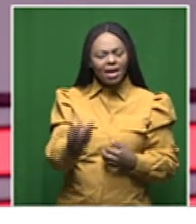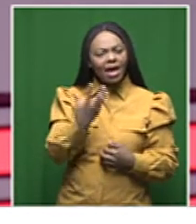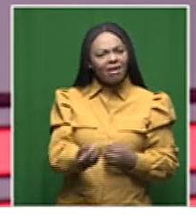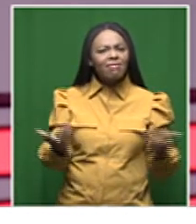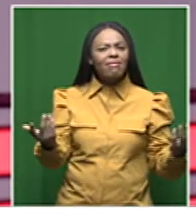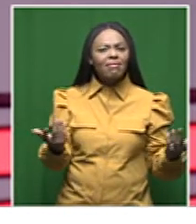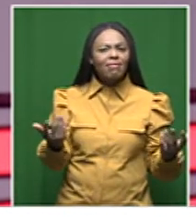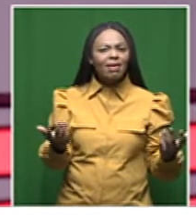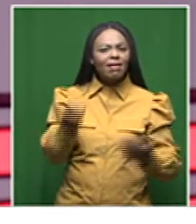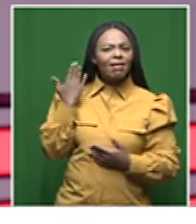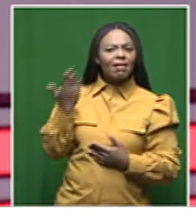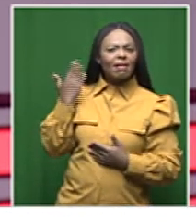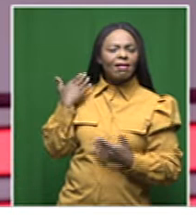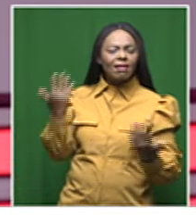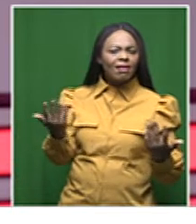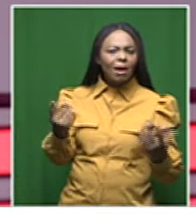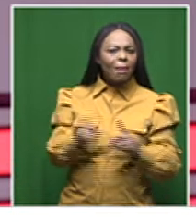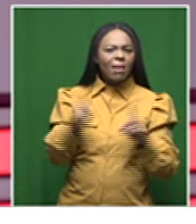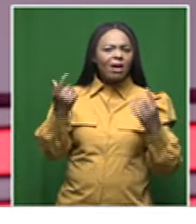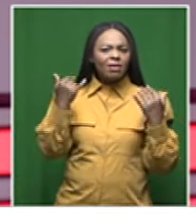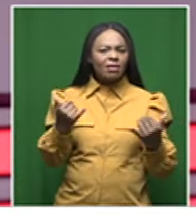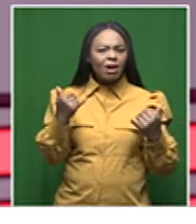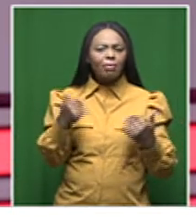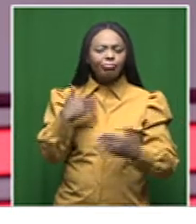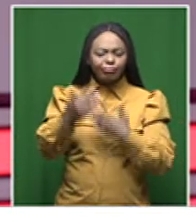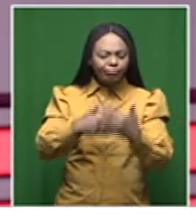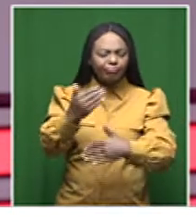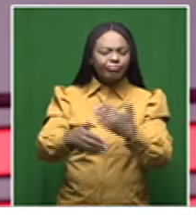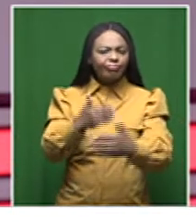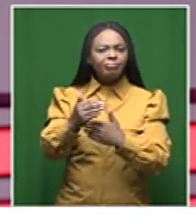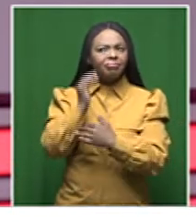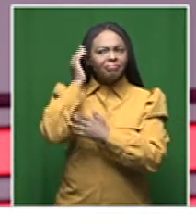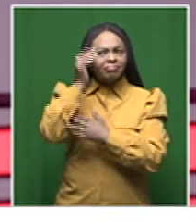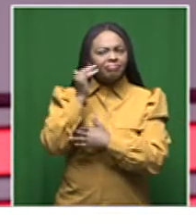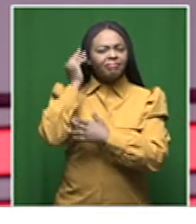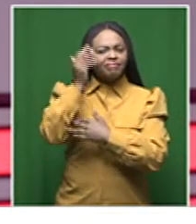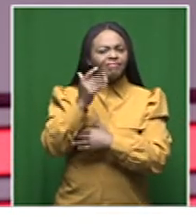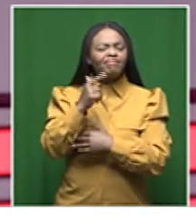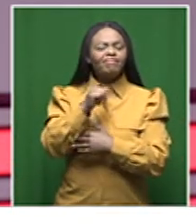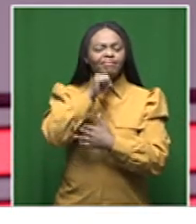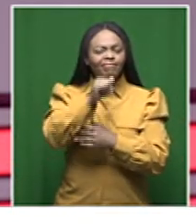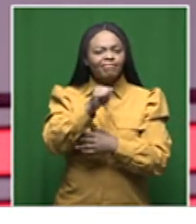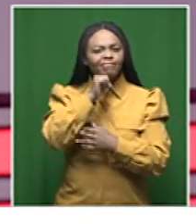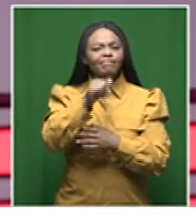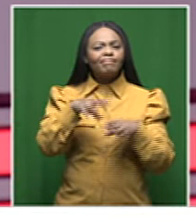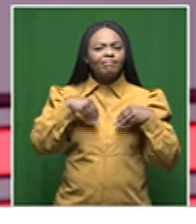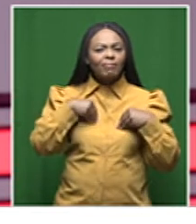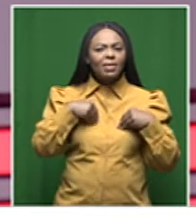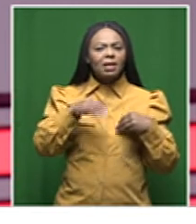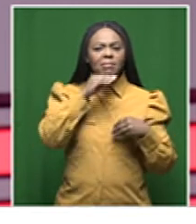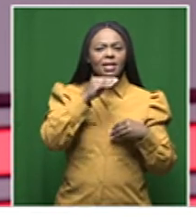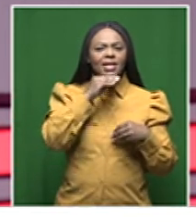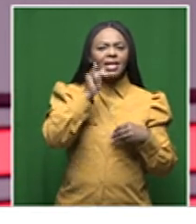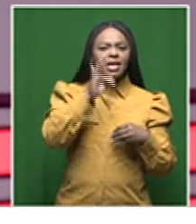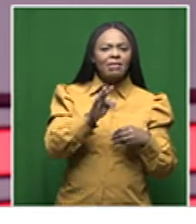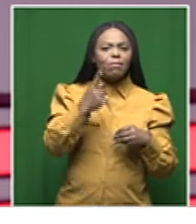through reading, research, you come to terms. You understand that once fertile doesn't always mean you'll be